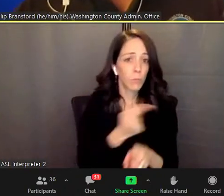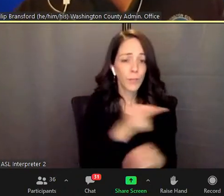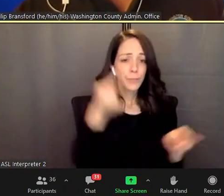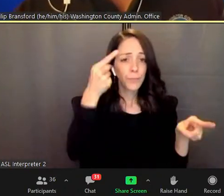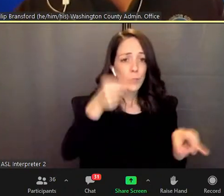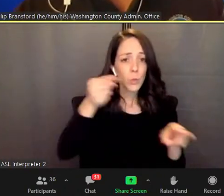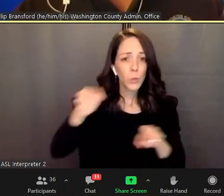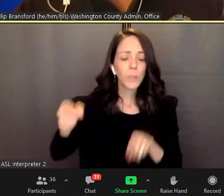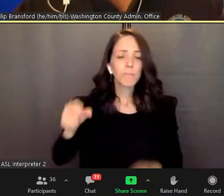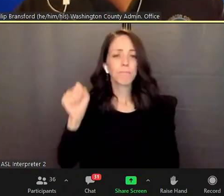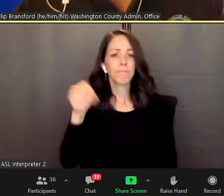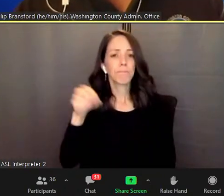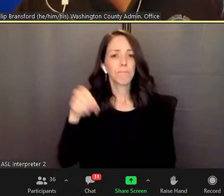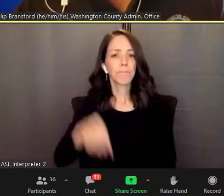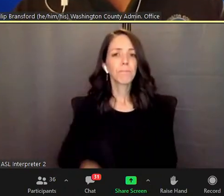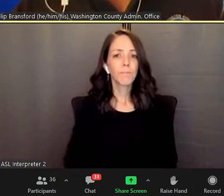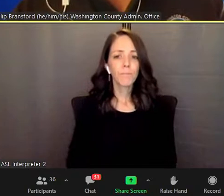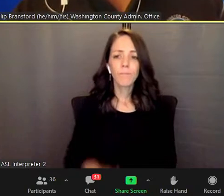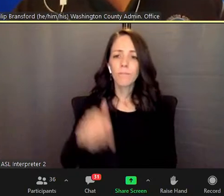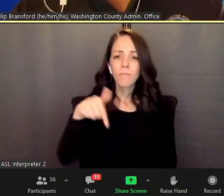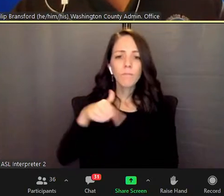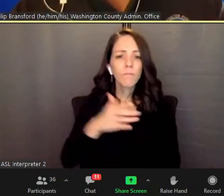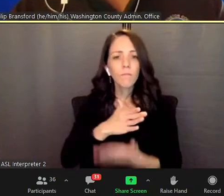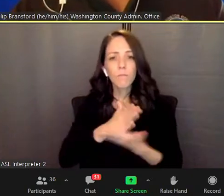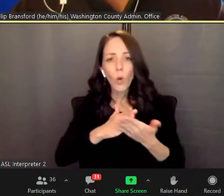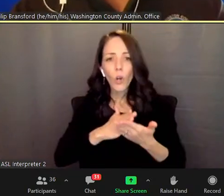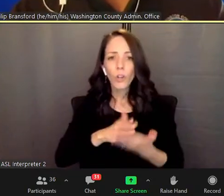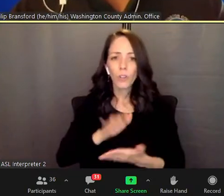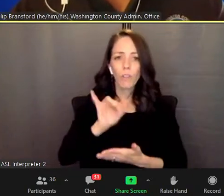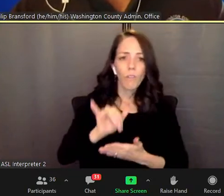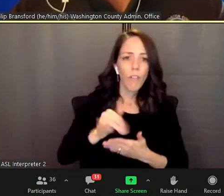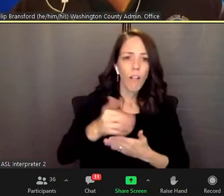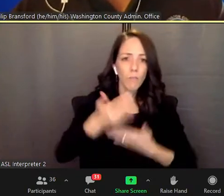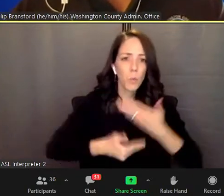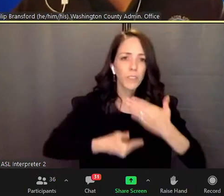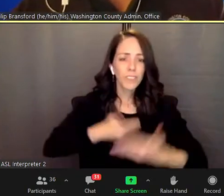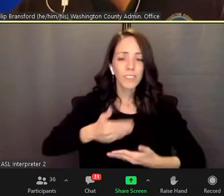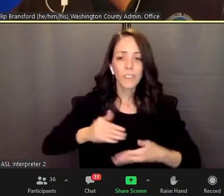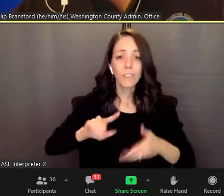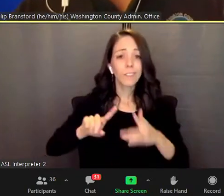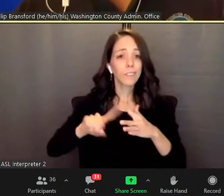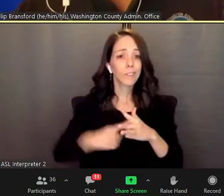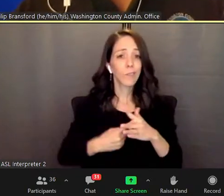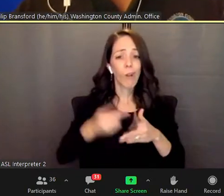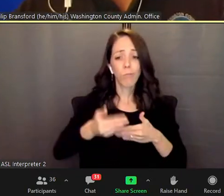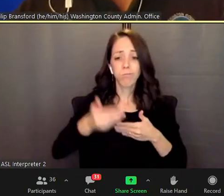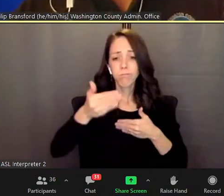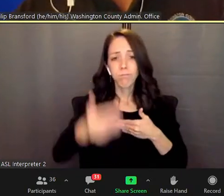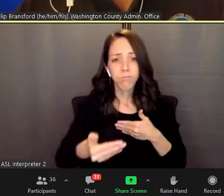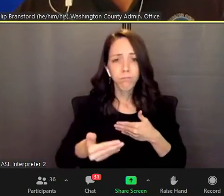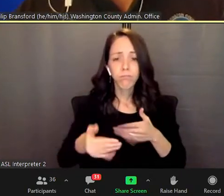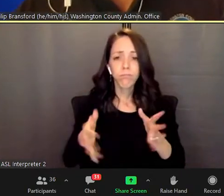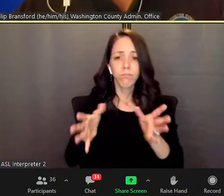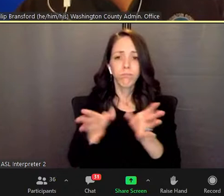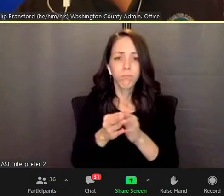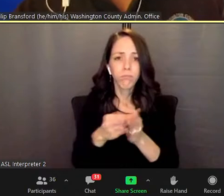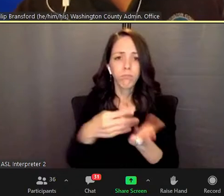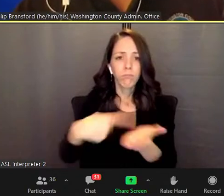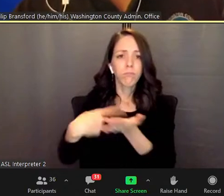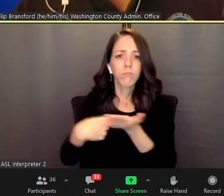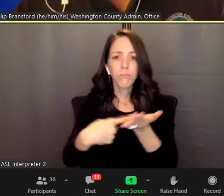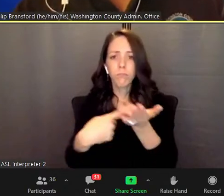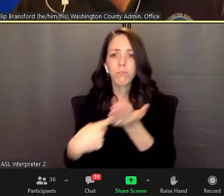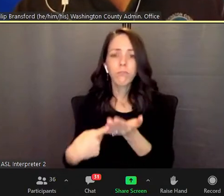so this is part of that. You have to start the journey with the first step. And I'll note that we had great